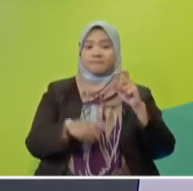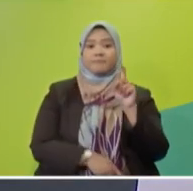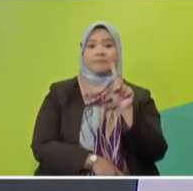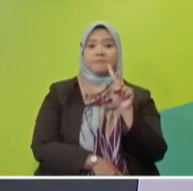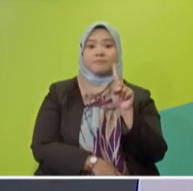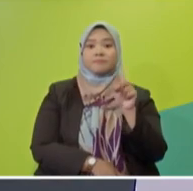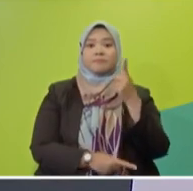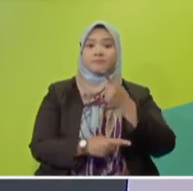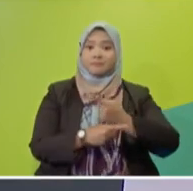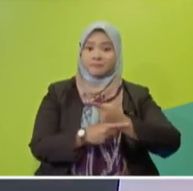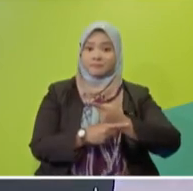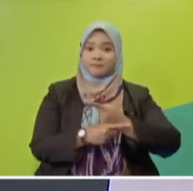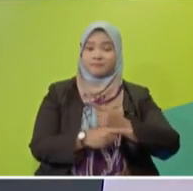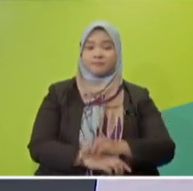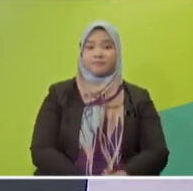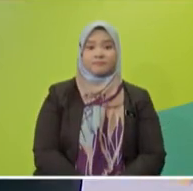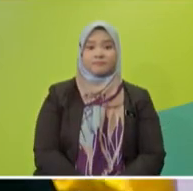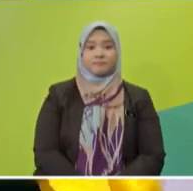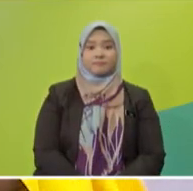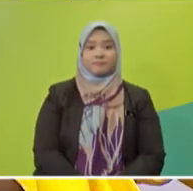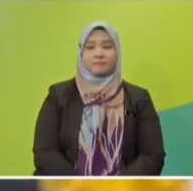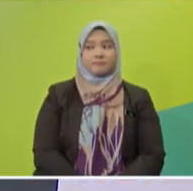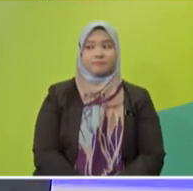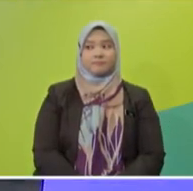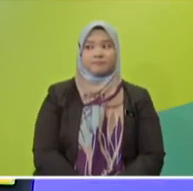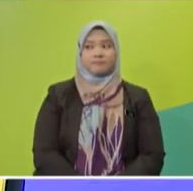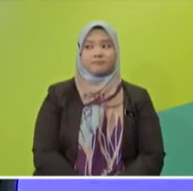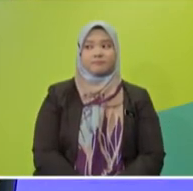Huh? Rut. At. Bit. K.